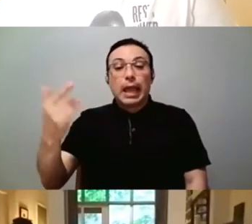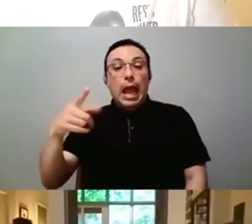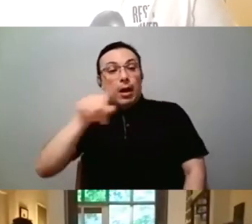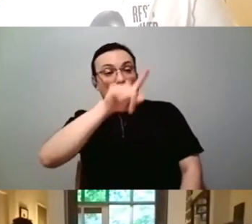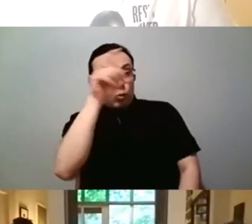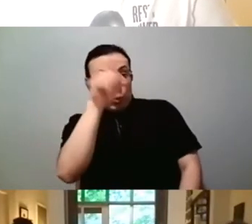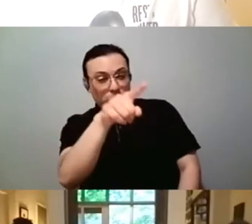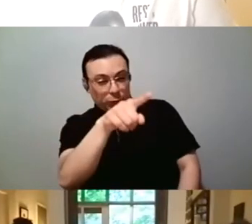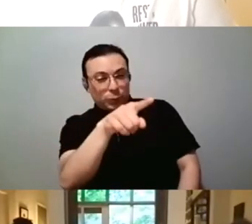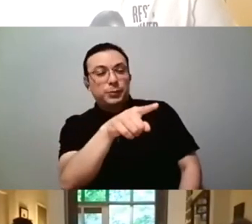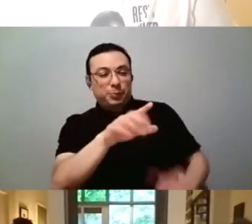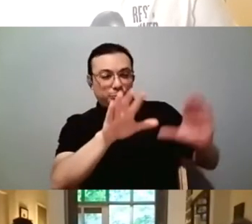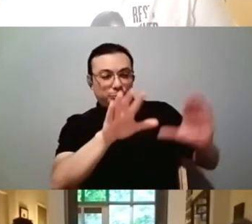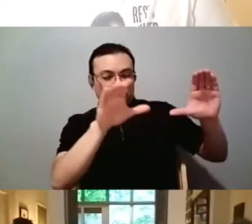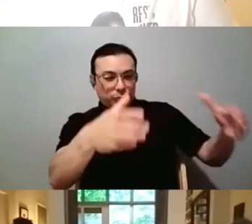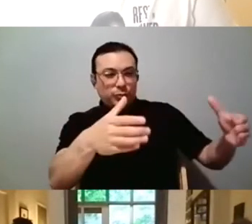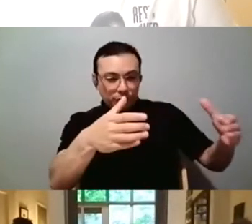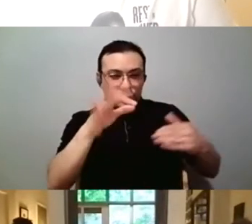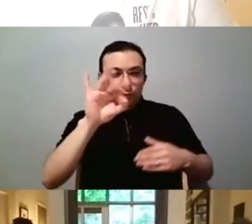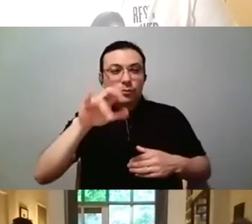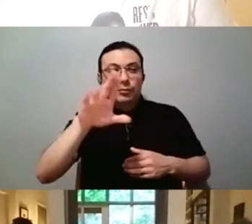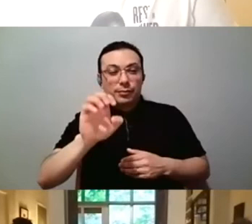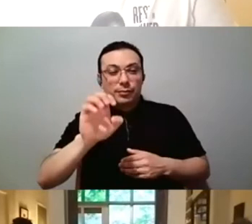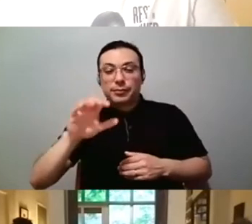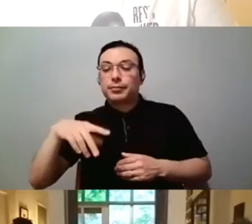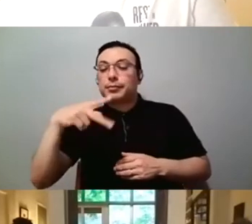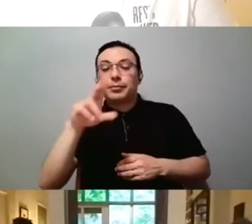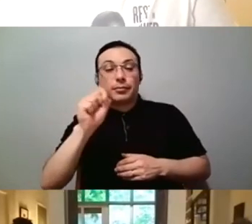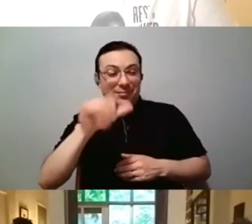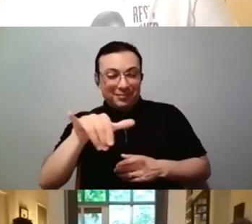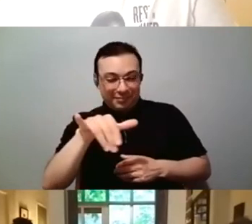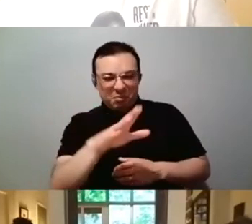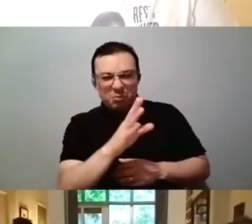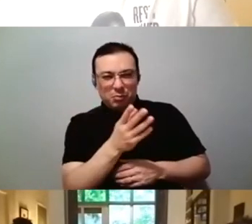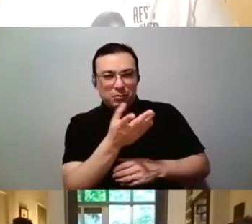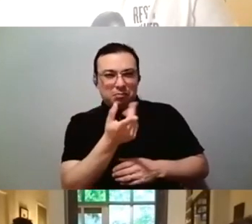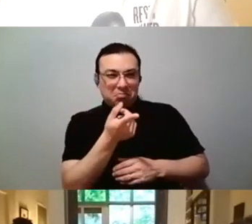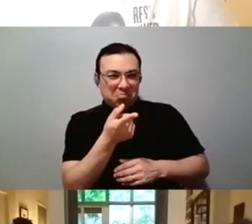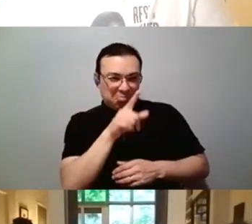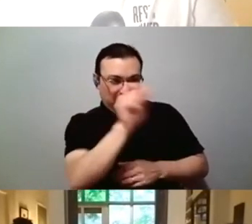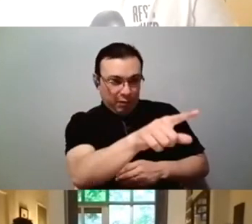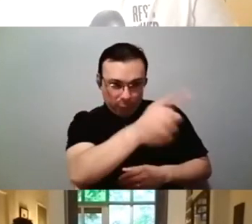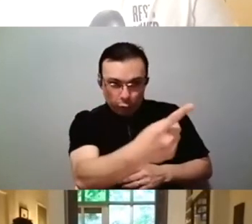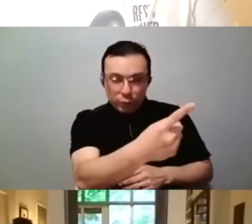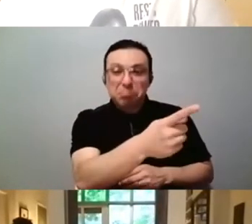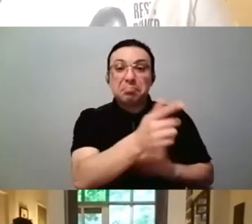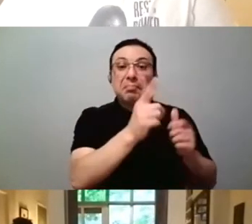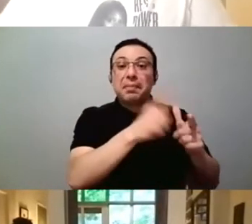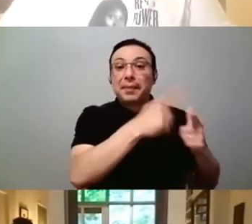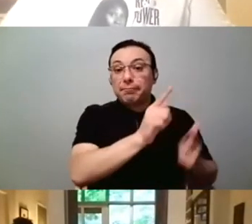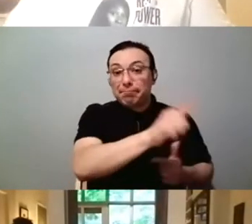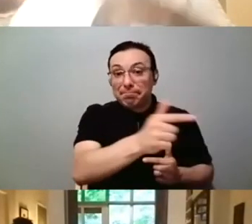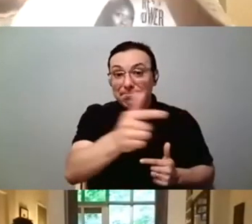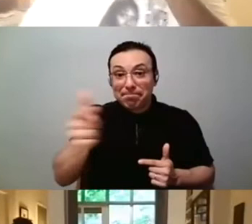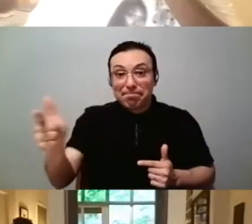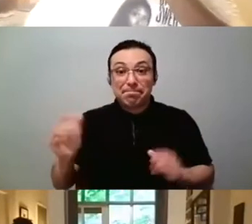Heather directly, and that maybe all of us can sort of answer as well. Heather But how has